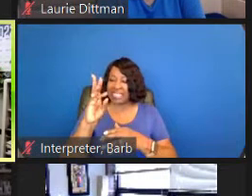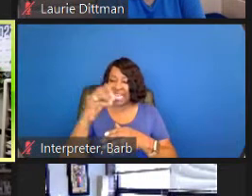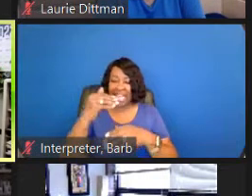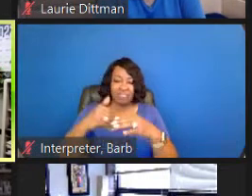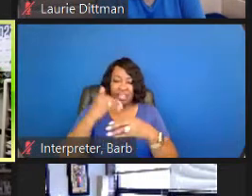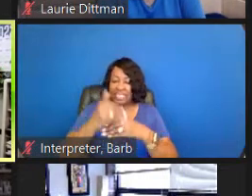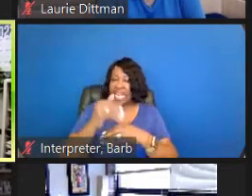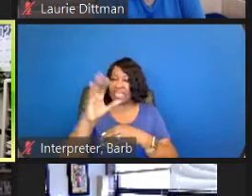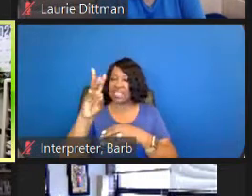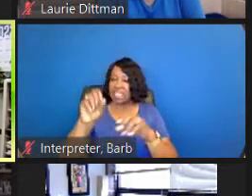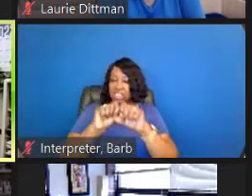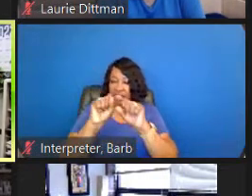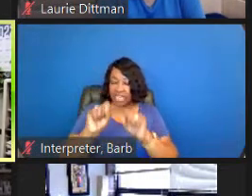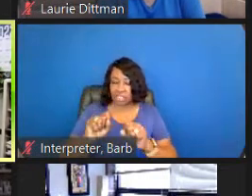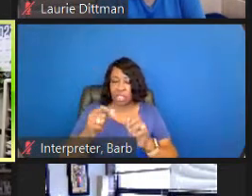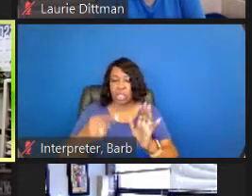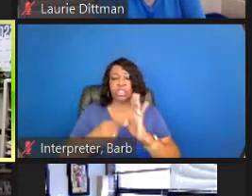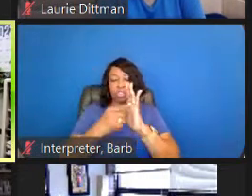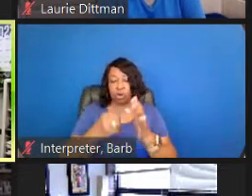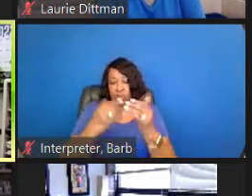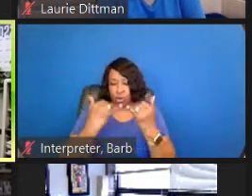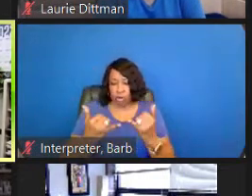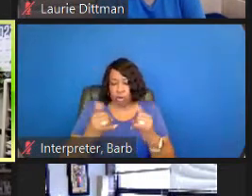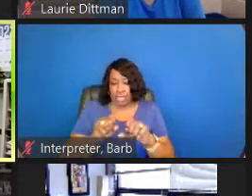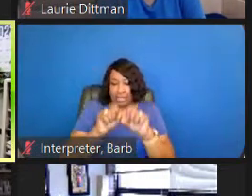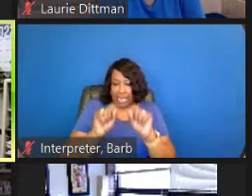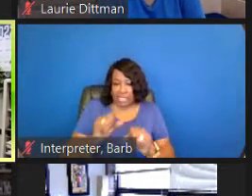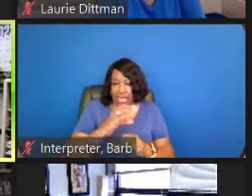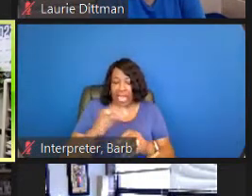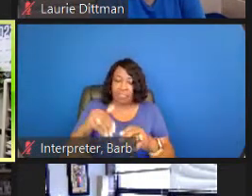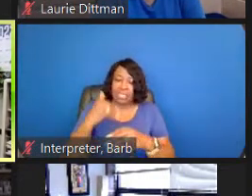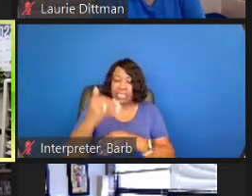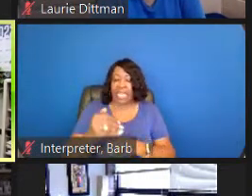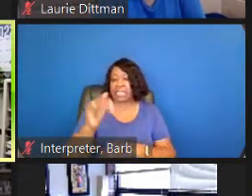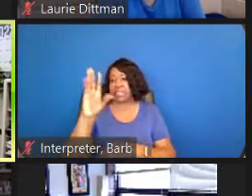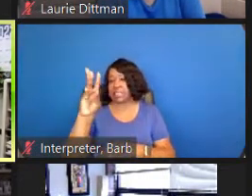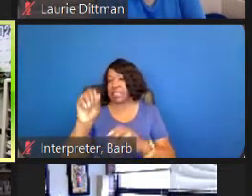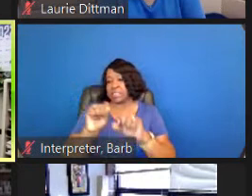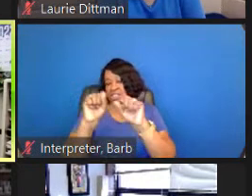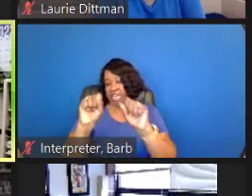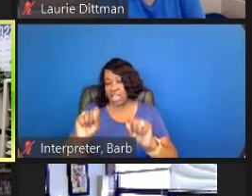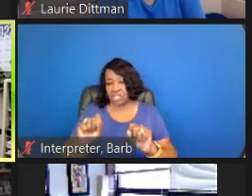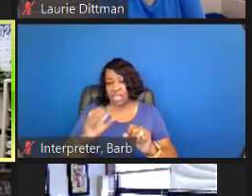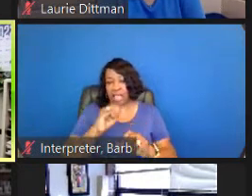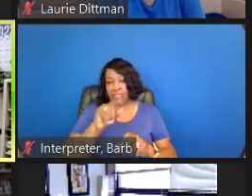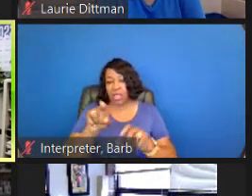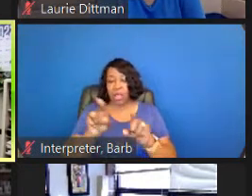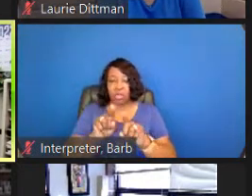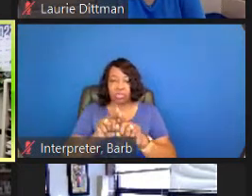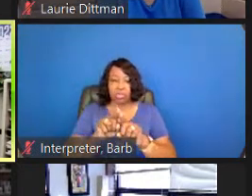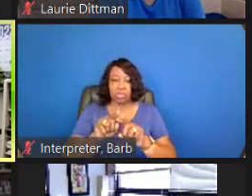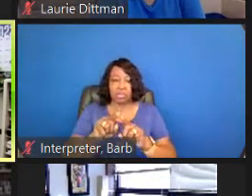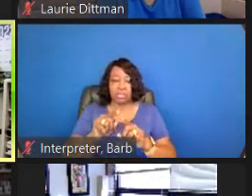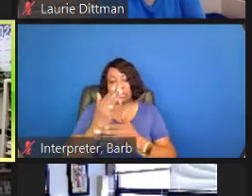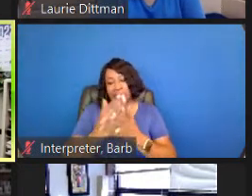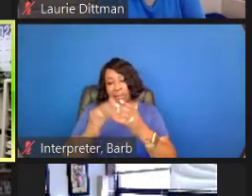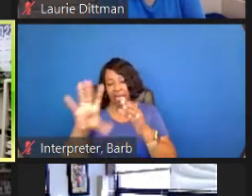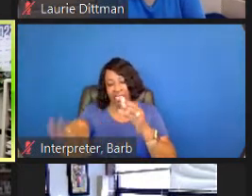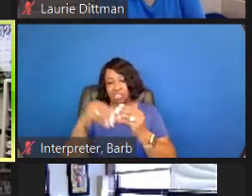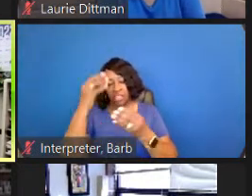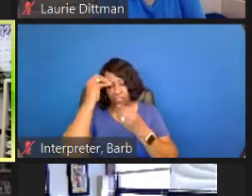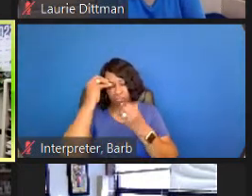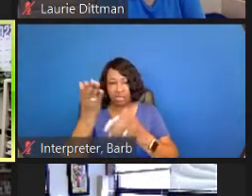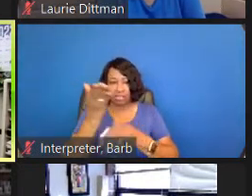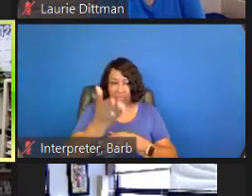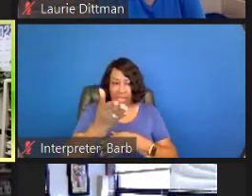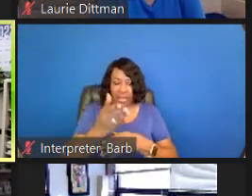it'll show you your current station, and it'll show you the next 6 stations. And there are also some additional information up there which